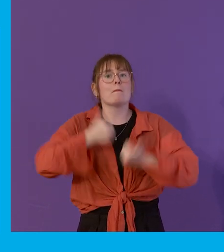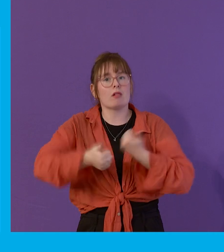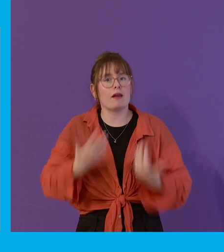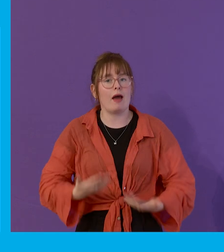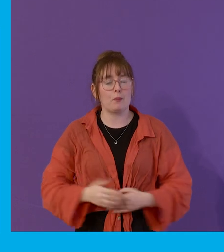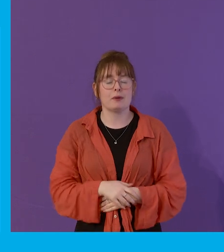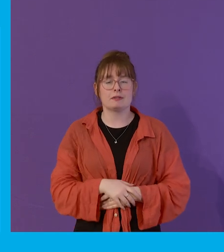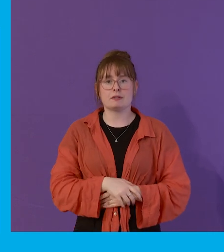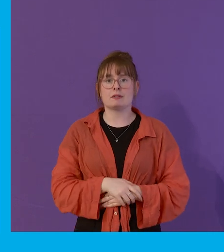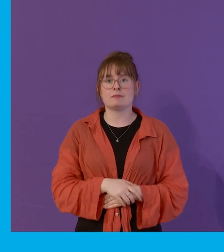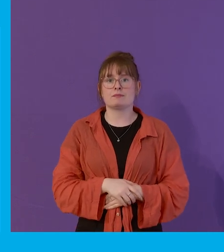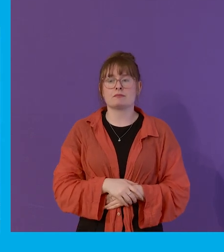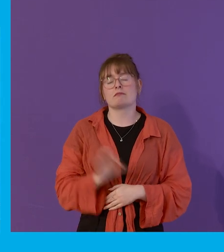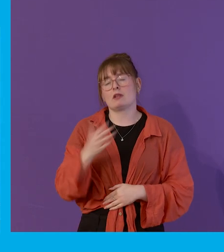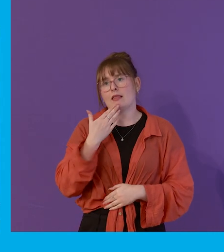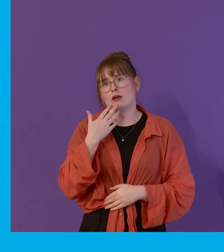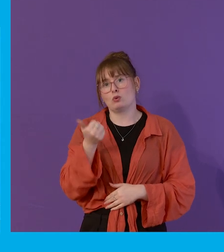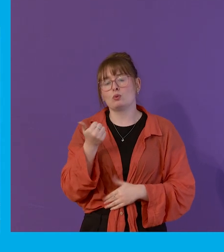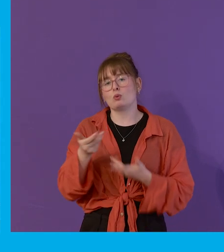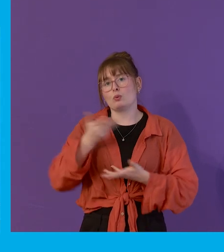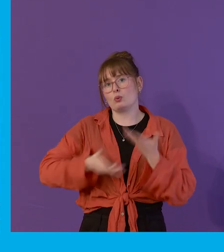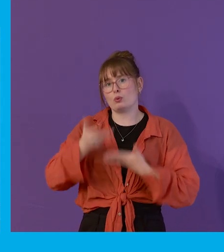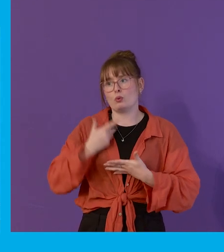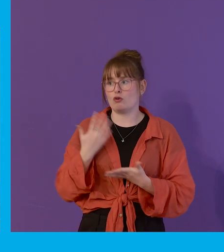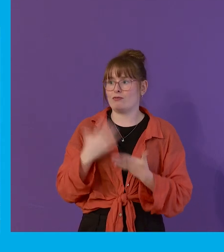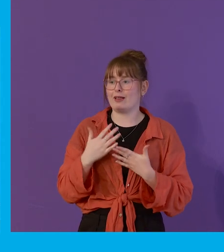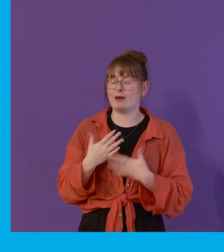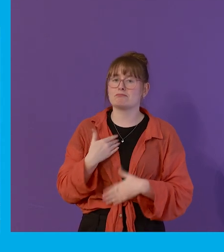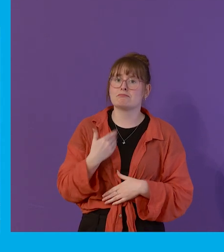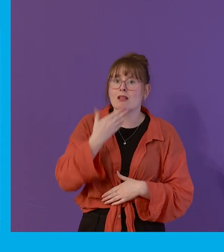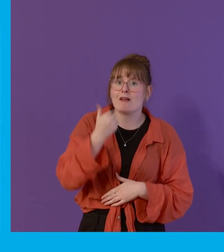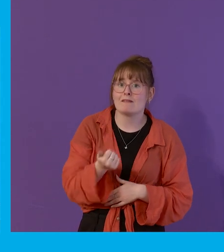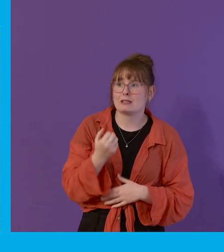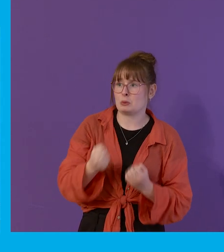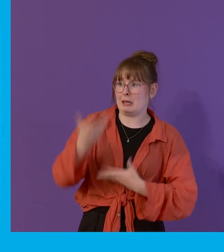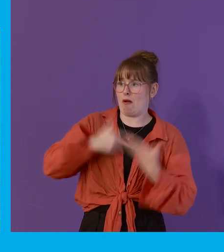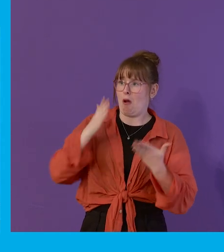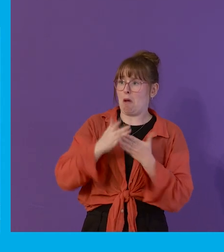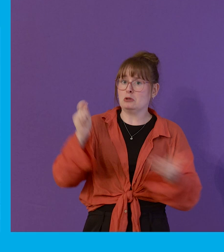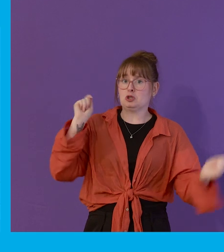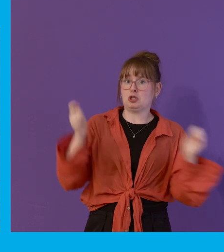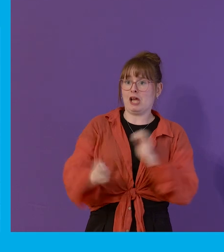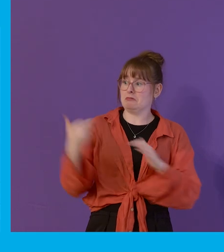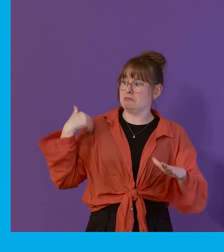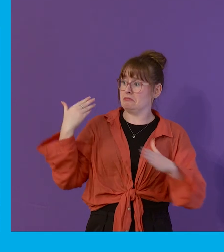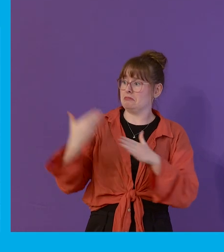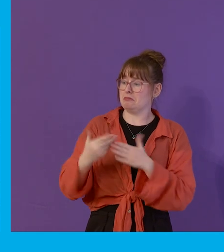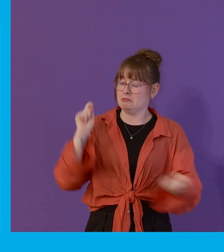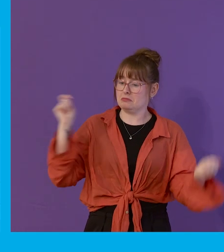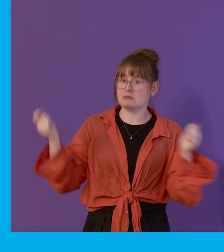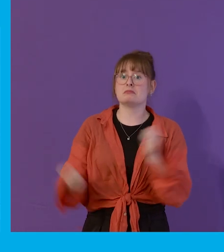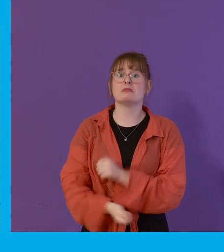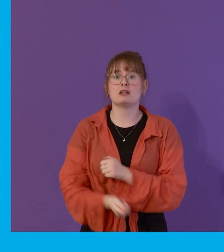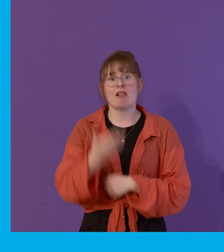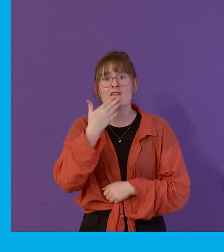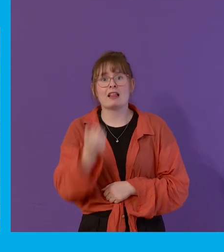Great, thank you very much for that. I think it's really heartening to actually hear that evolution, that it's really about, I love that what you say about